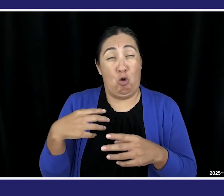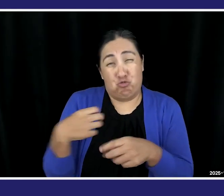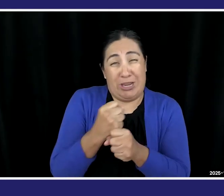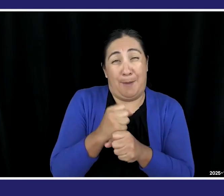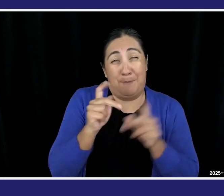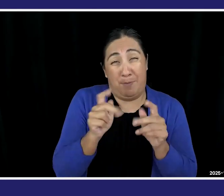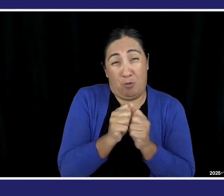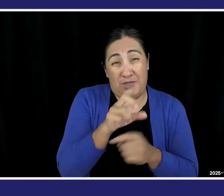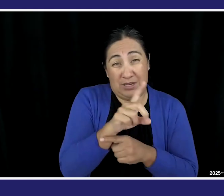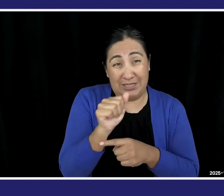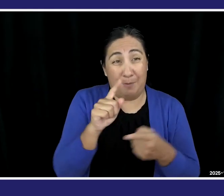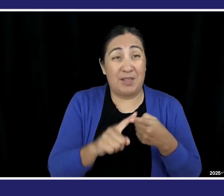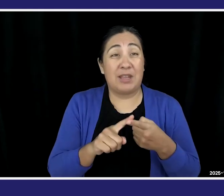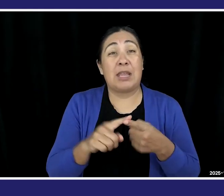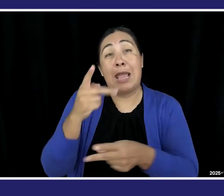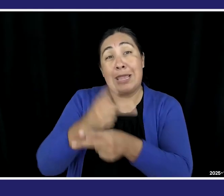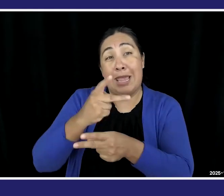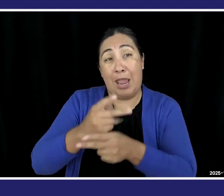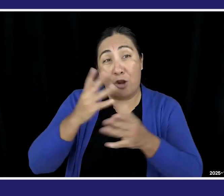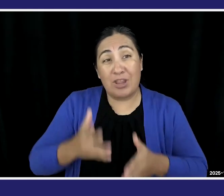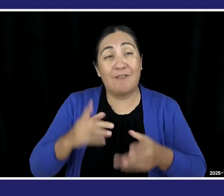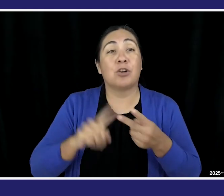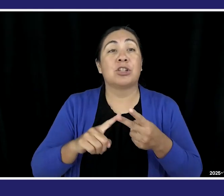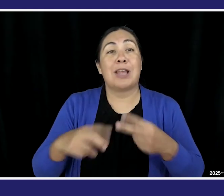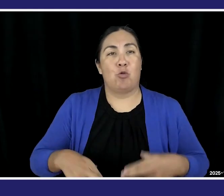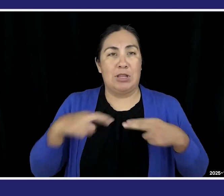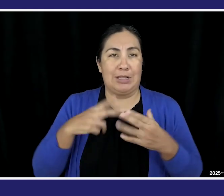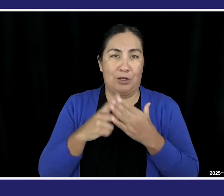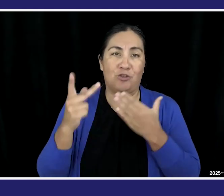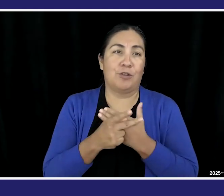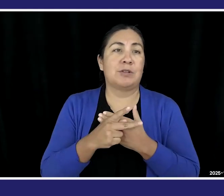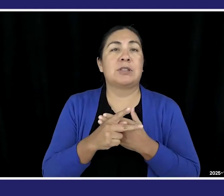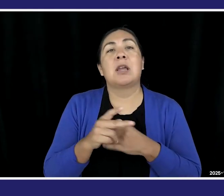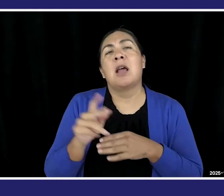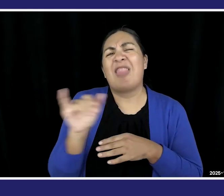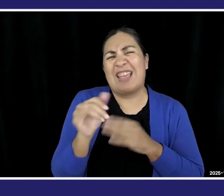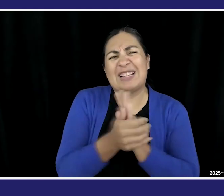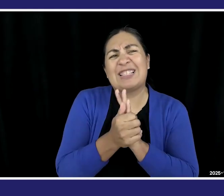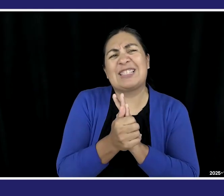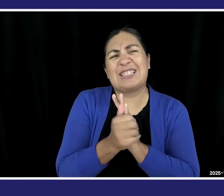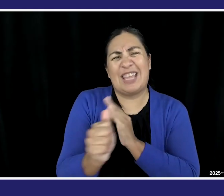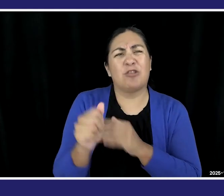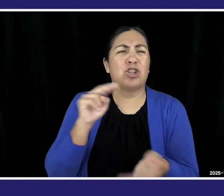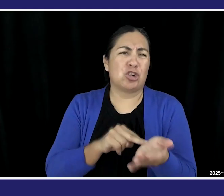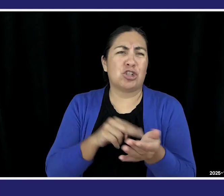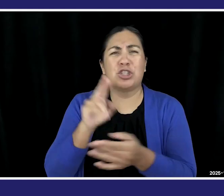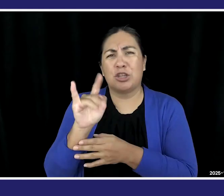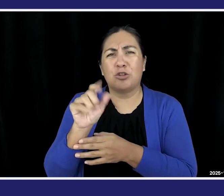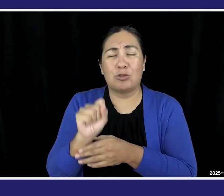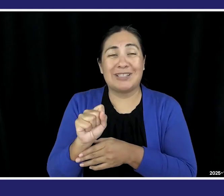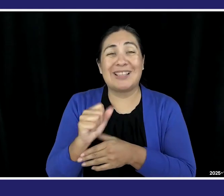caregivers, and residential facilities like skilled nursing units. Thank you so much for the chance. Thank you, Dakota.